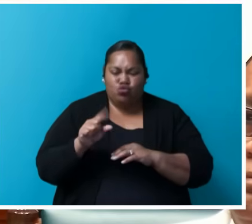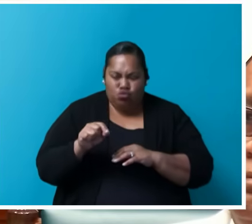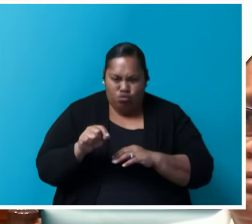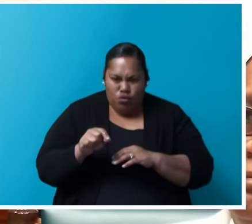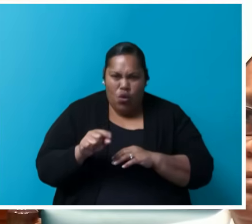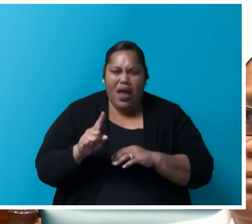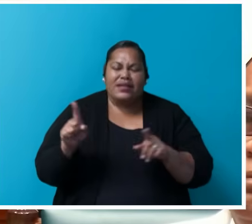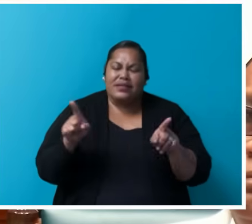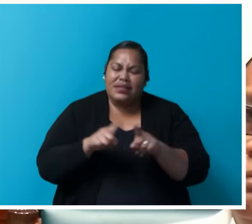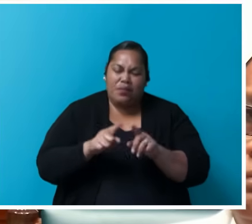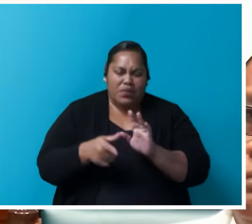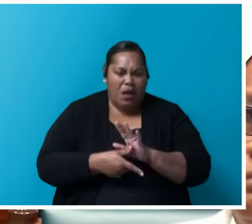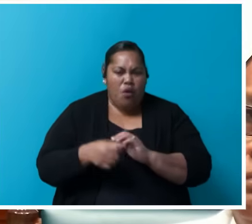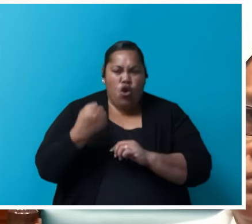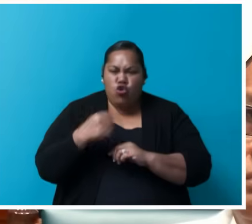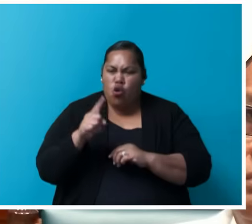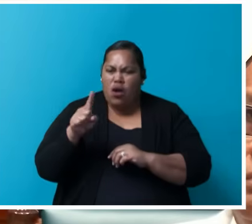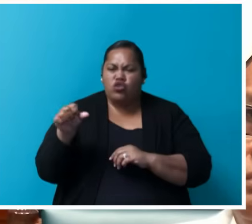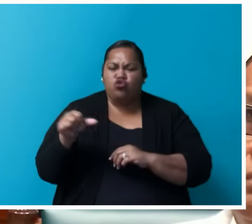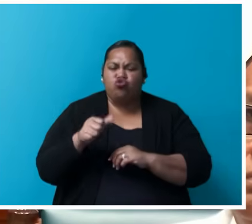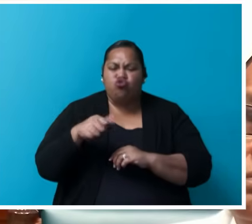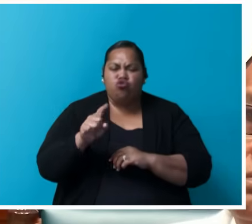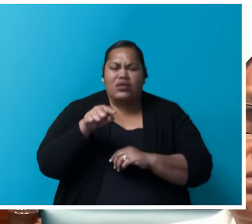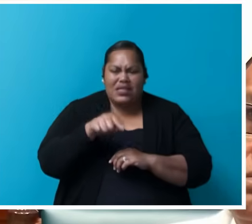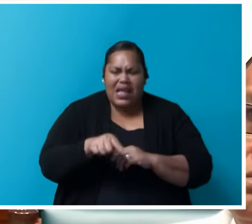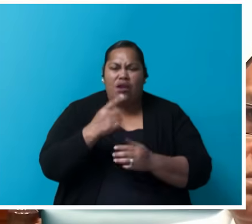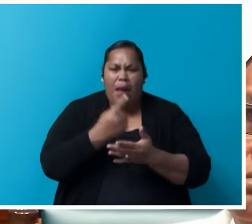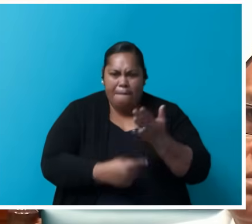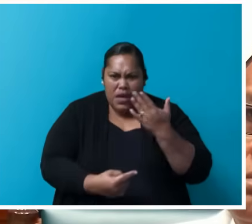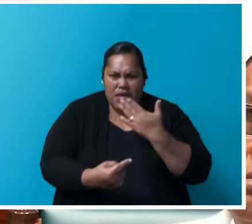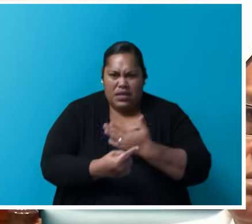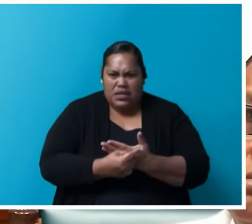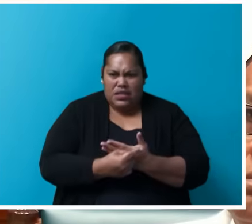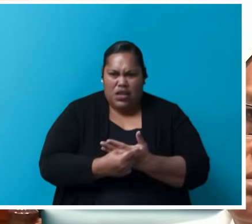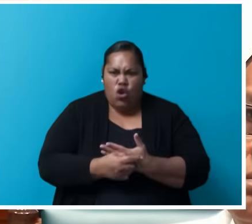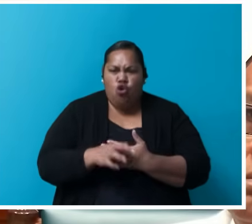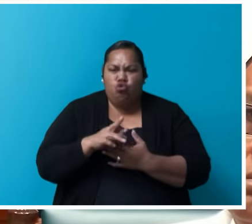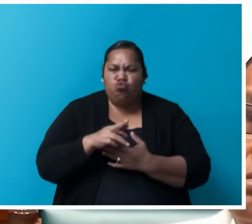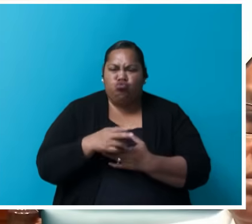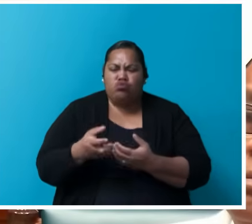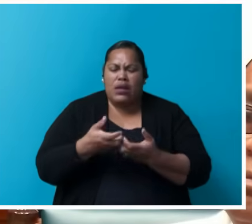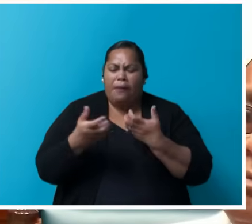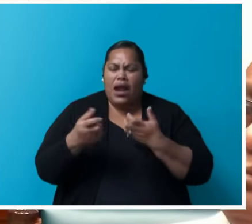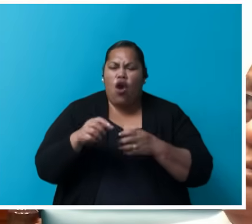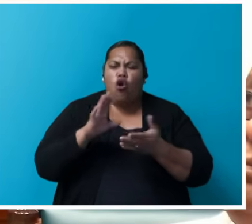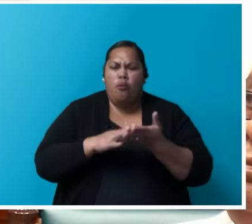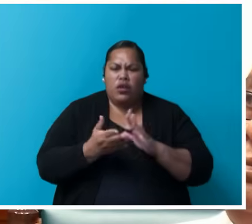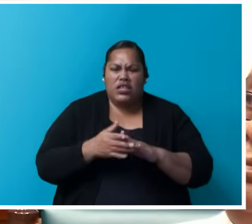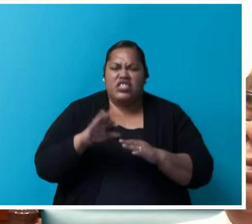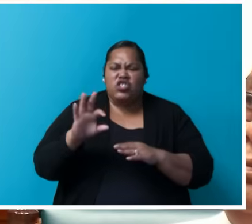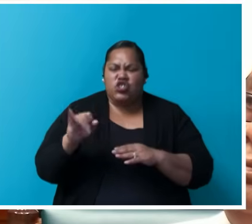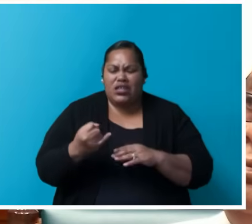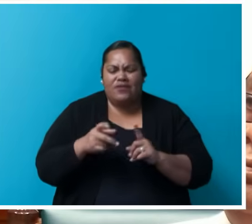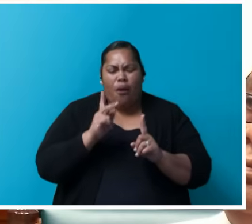one should use the incident to incite ill will and hostility and amongst our communities just for